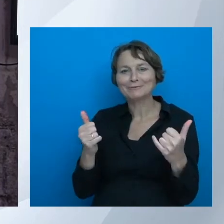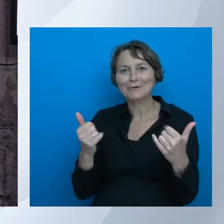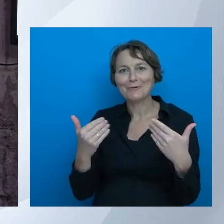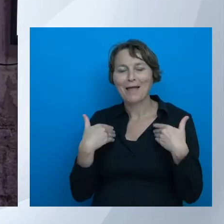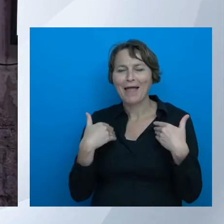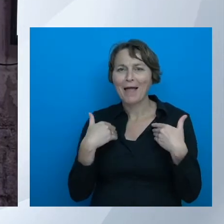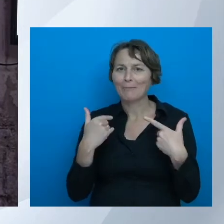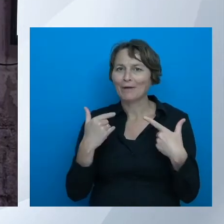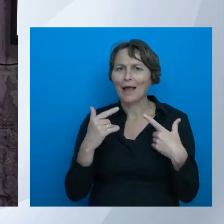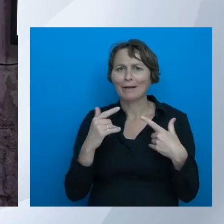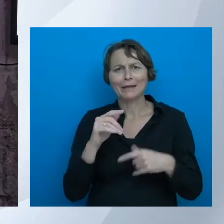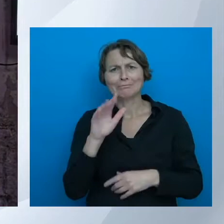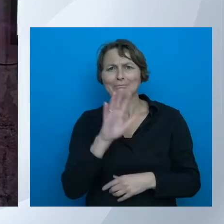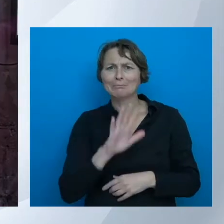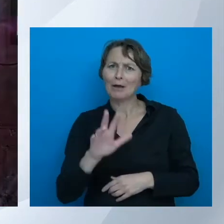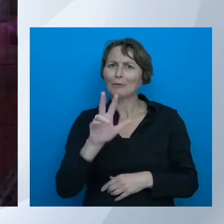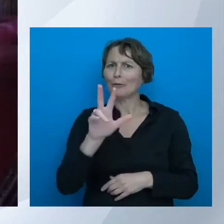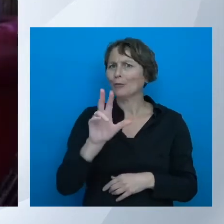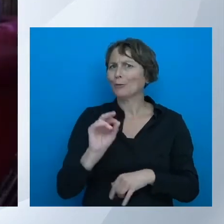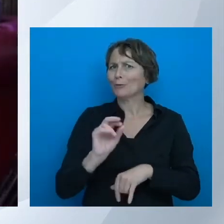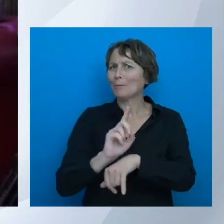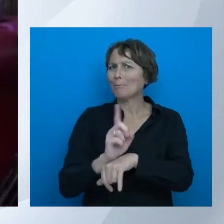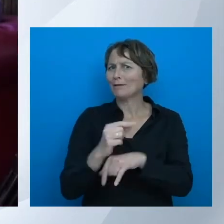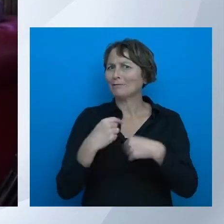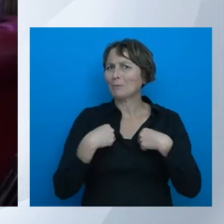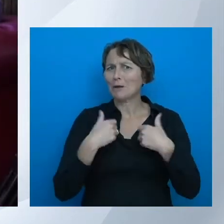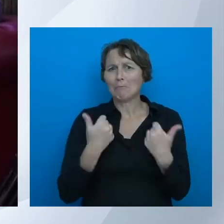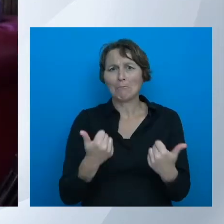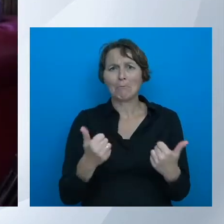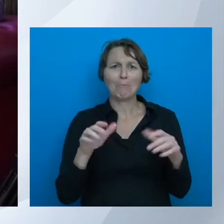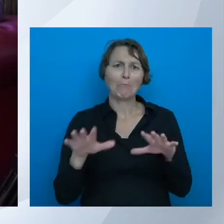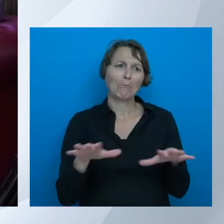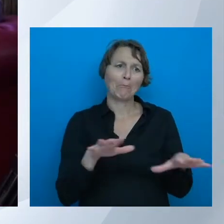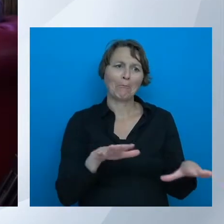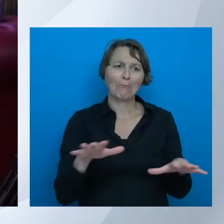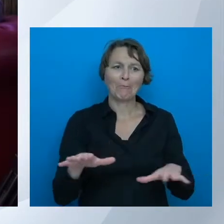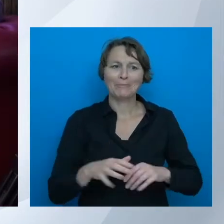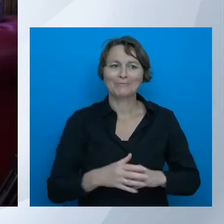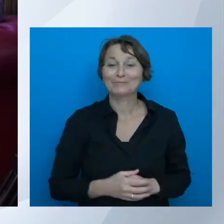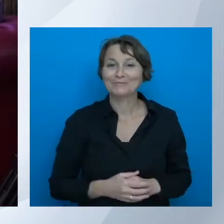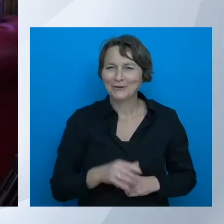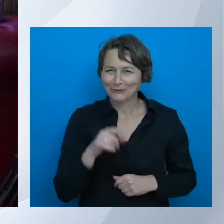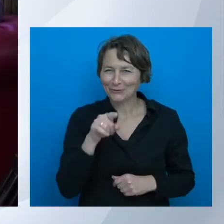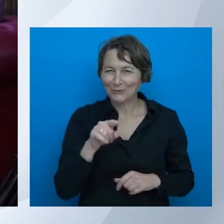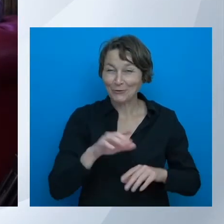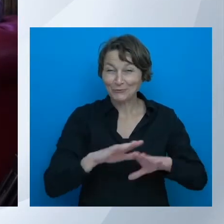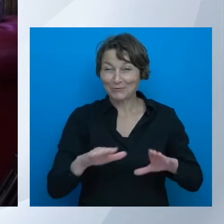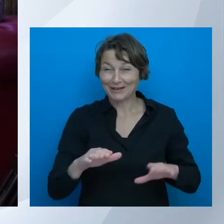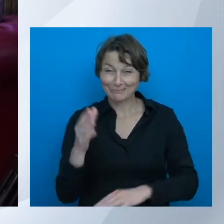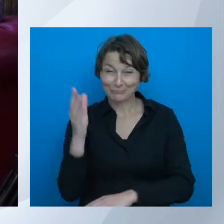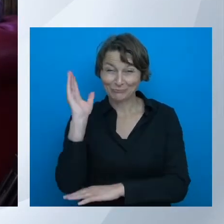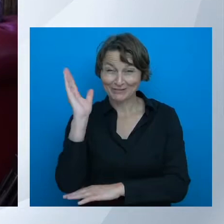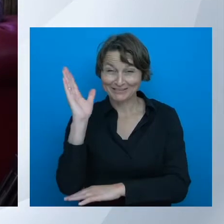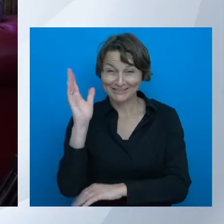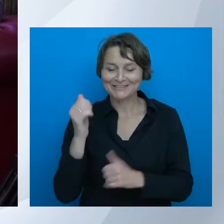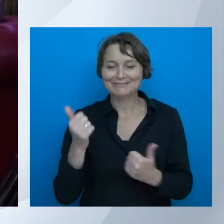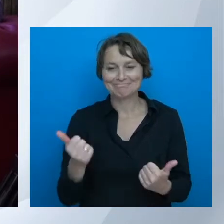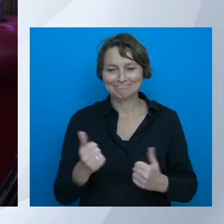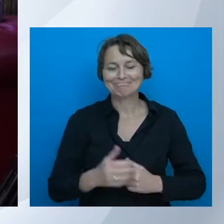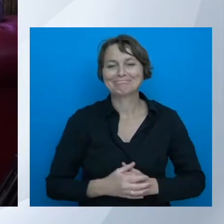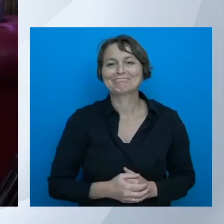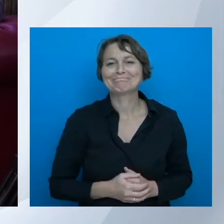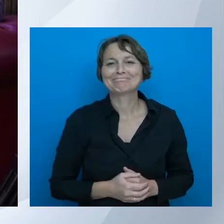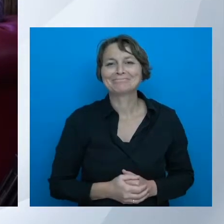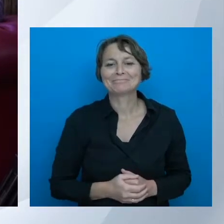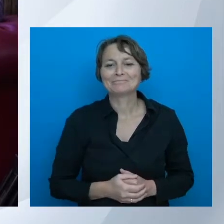so relaxed day for me. Oh, great. Good to hear. So you're really ready for your presentation? Yes, I'm really ready. Okay. So I